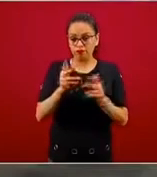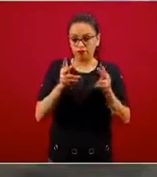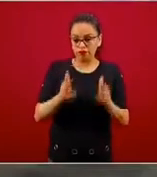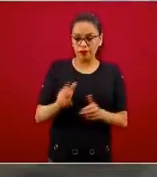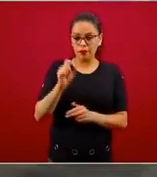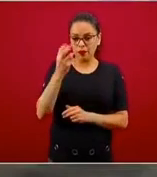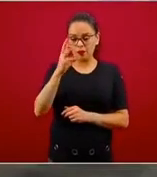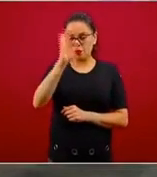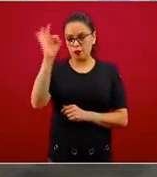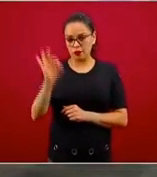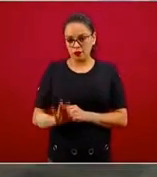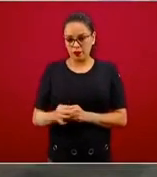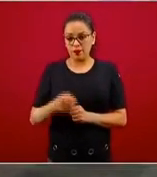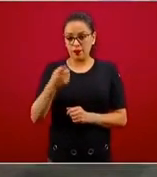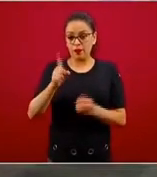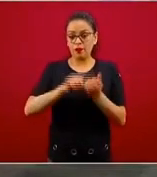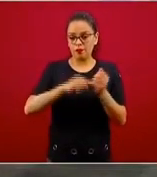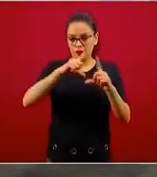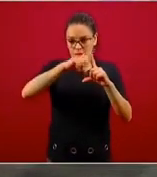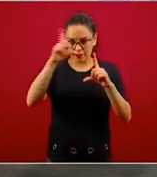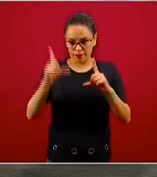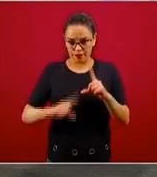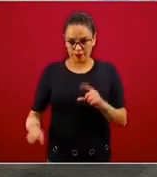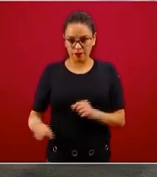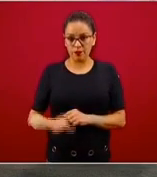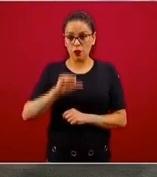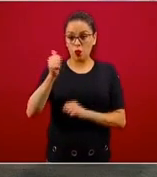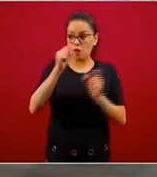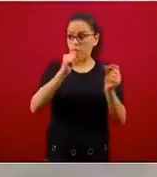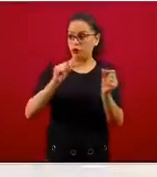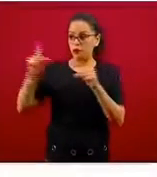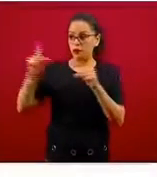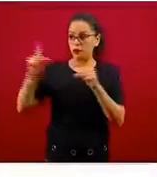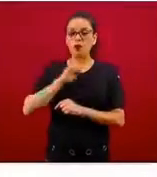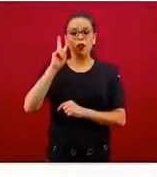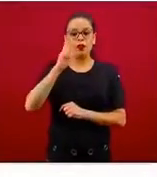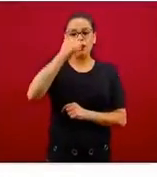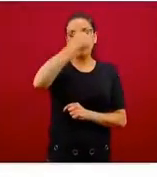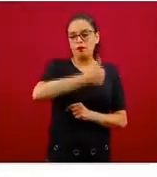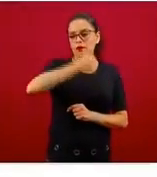out of these ones, over 4,000 were occupied.